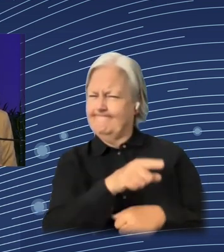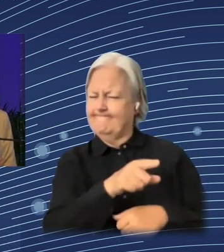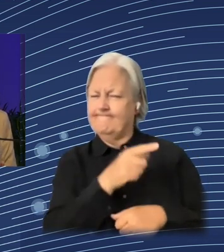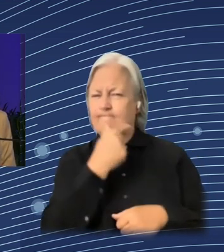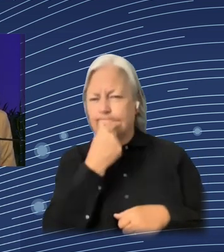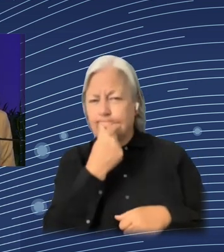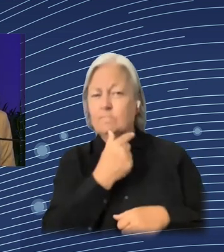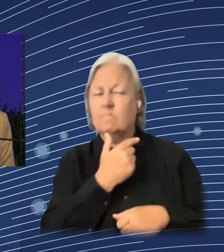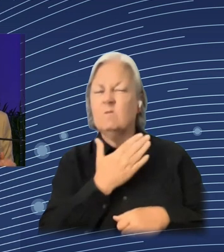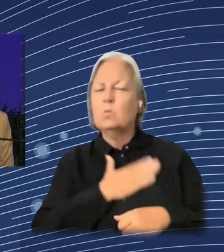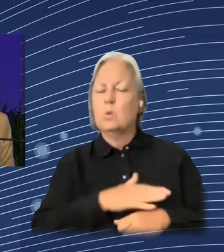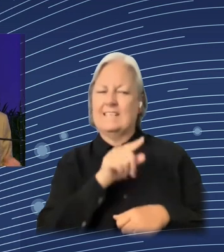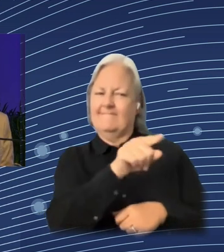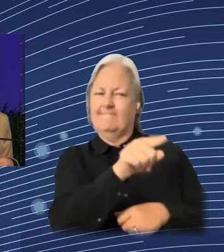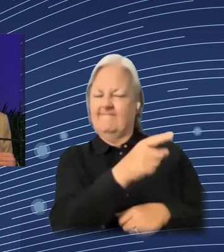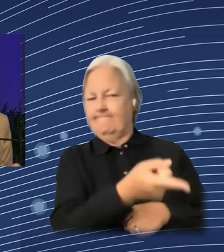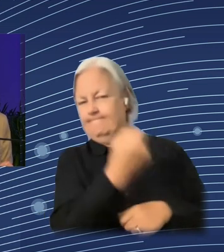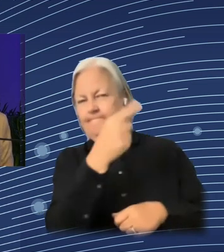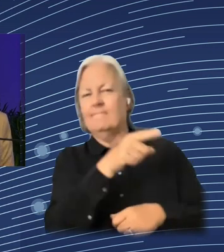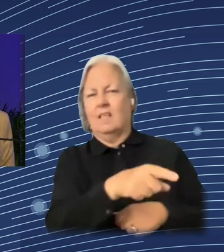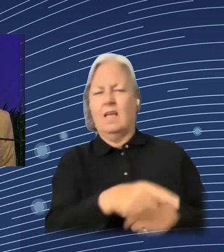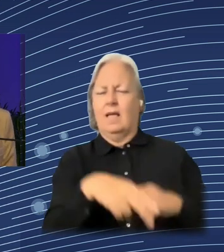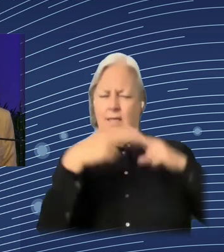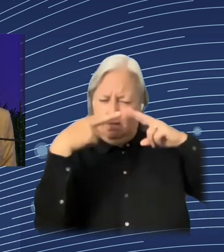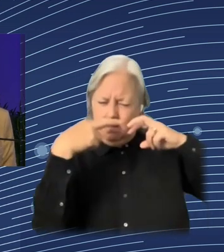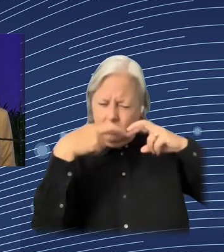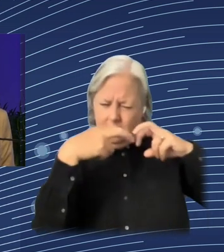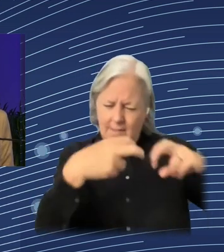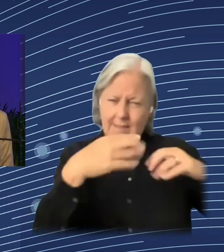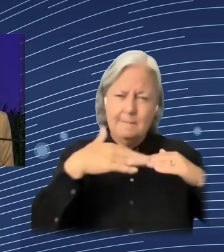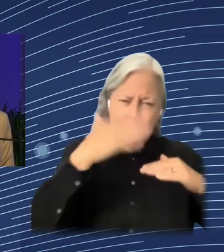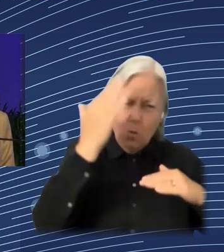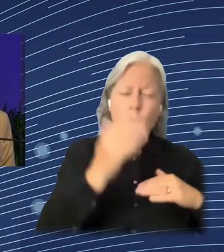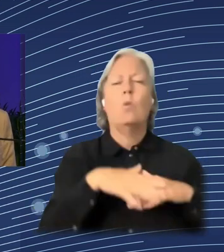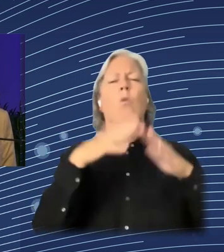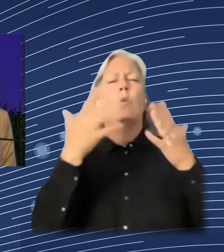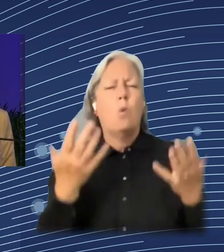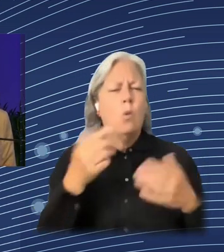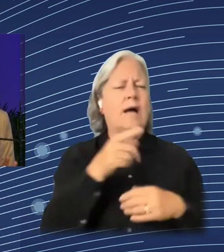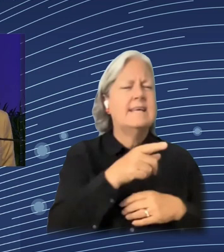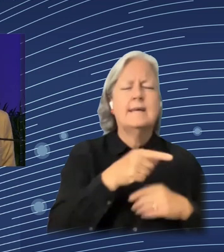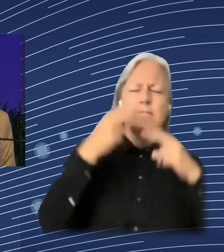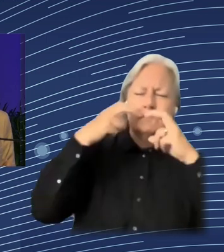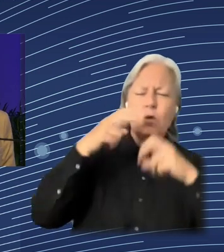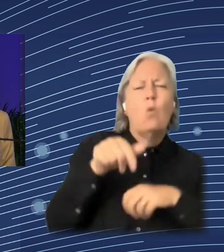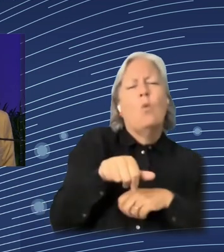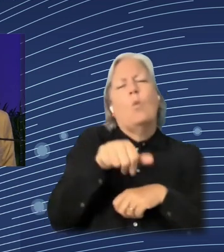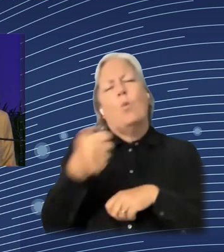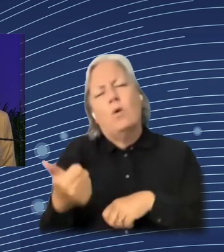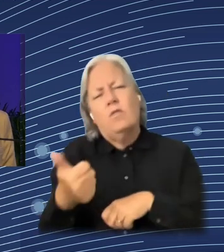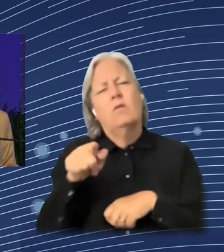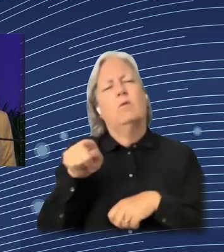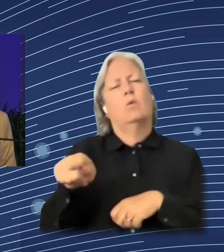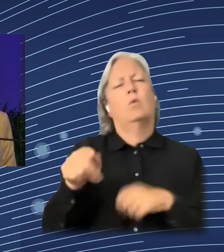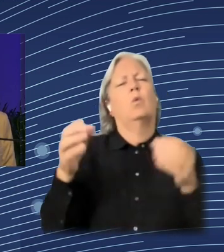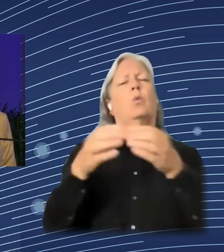if they just have to analyze other companies. The same data set